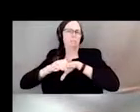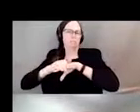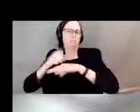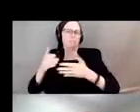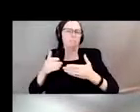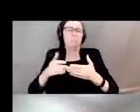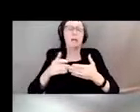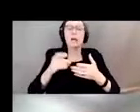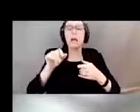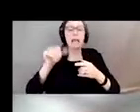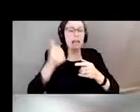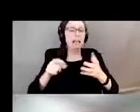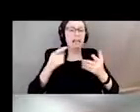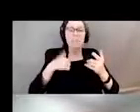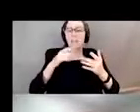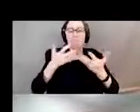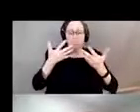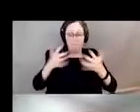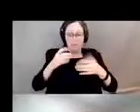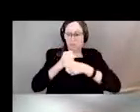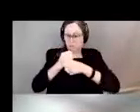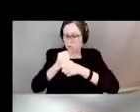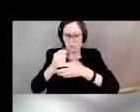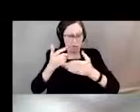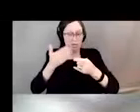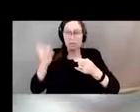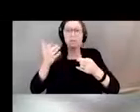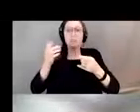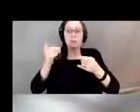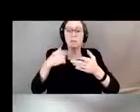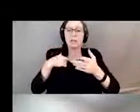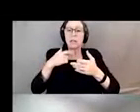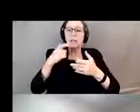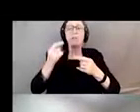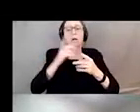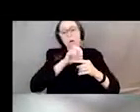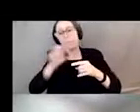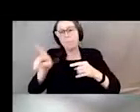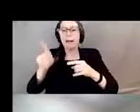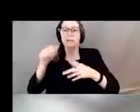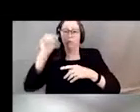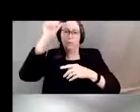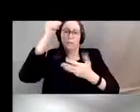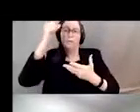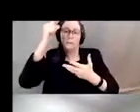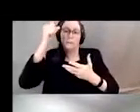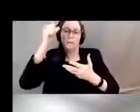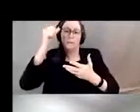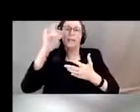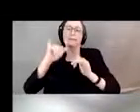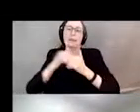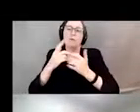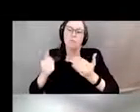of the finished materials that Britain is manufacturing, a lot of that will go into India, and that's how they're boosting their